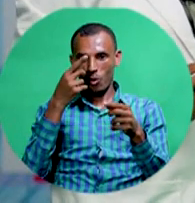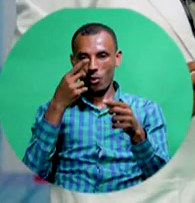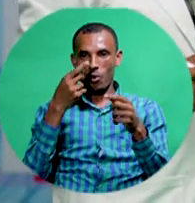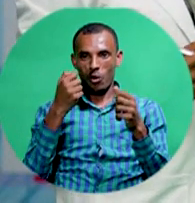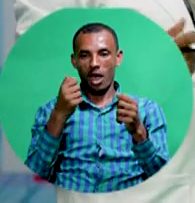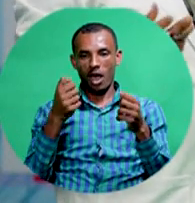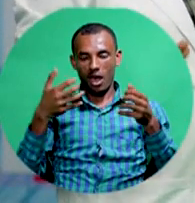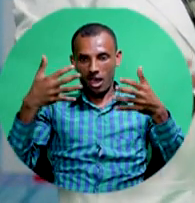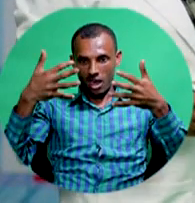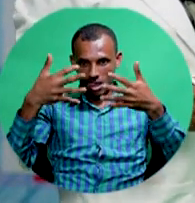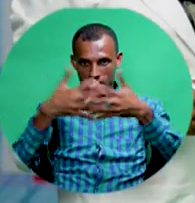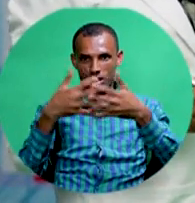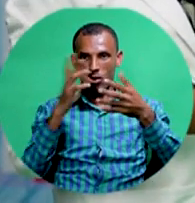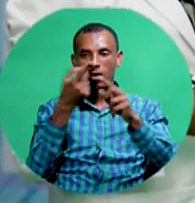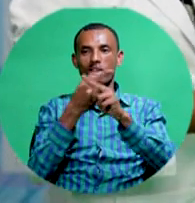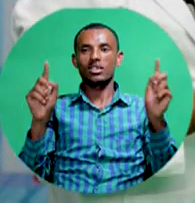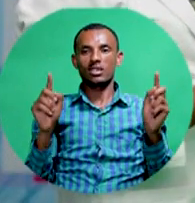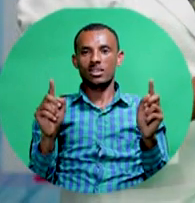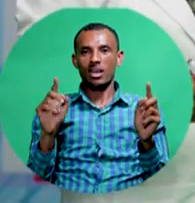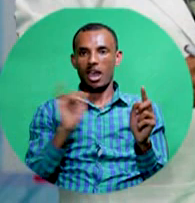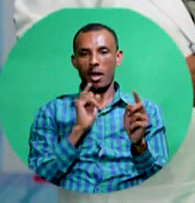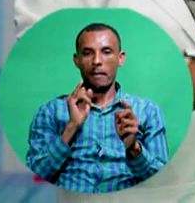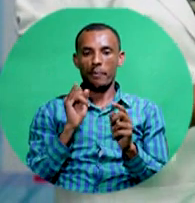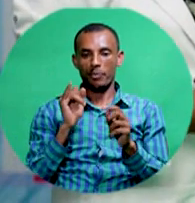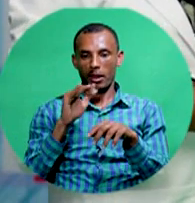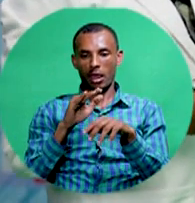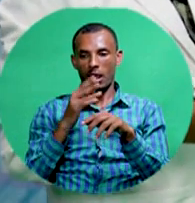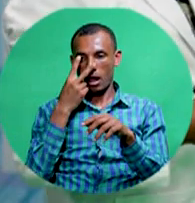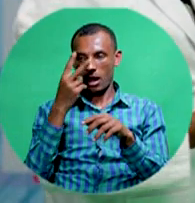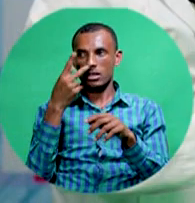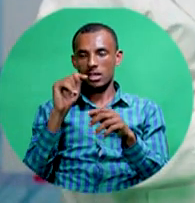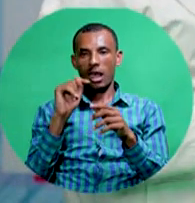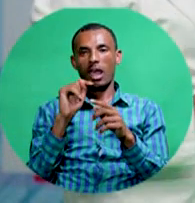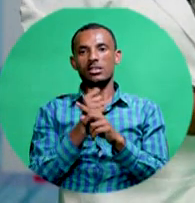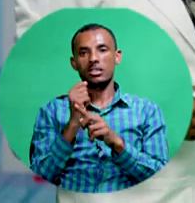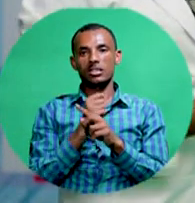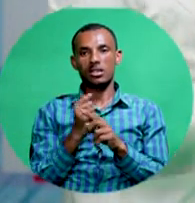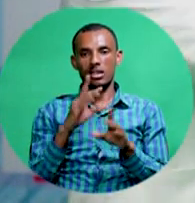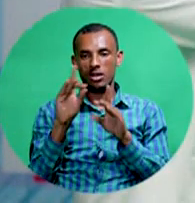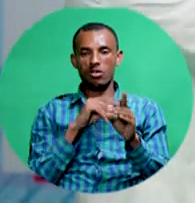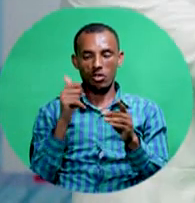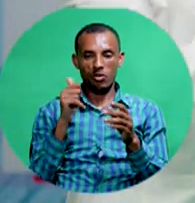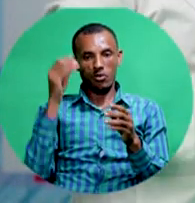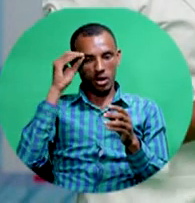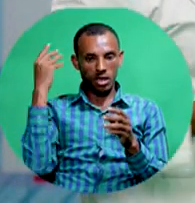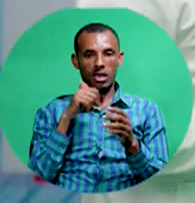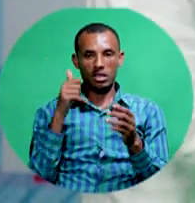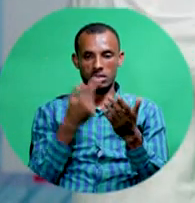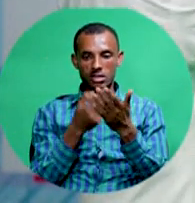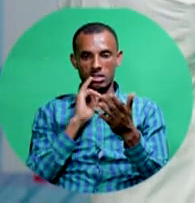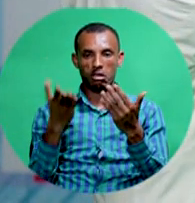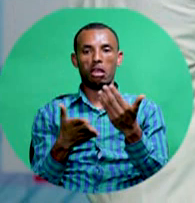me. I am e raised to x," he said. So simply no change, that means. So don't forget this one, it's easily to